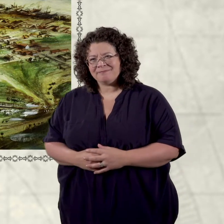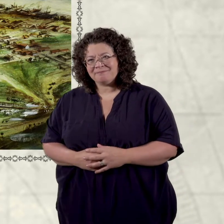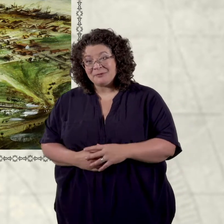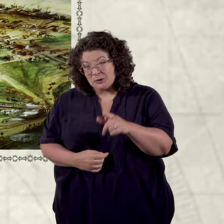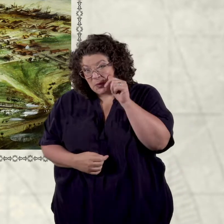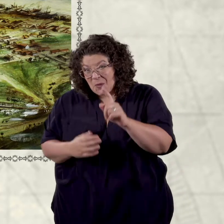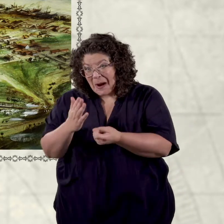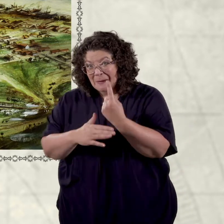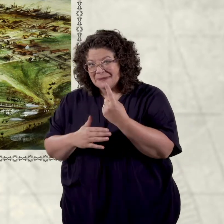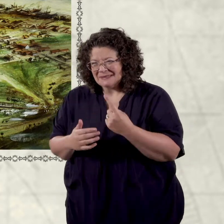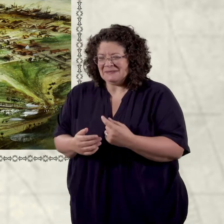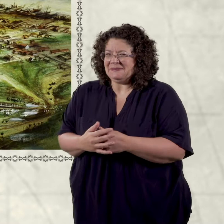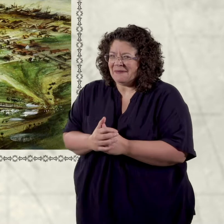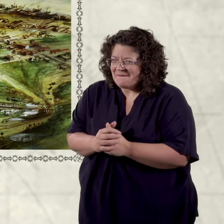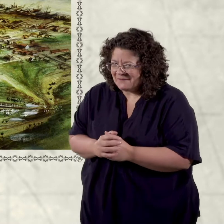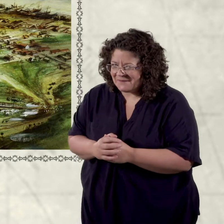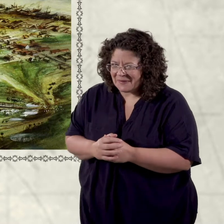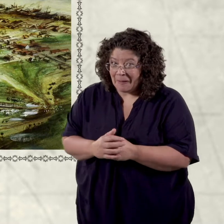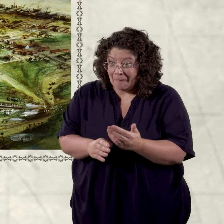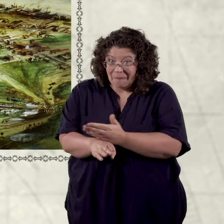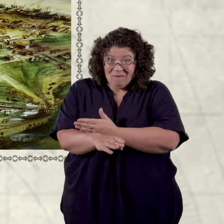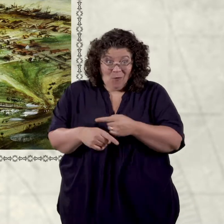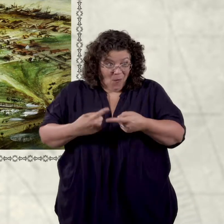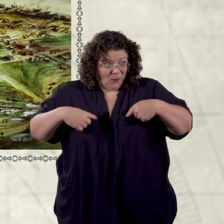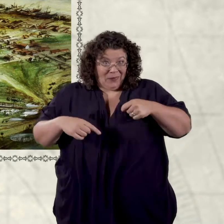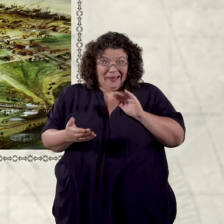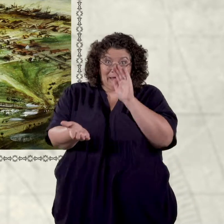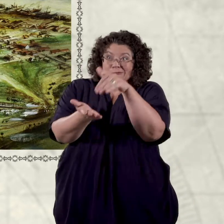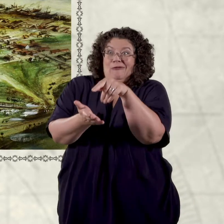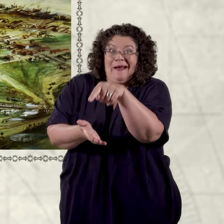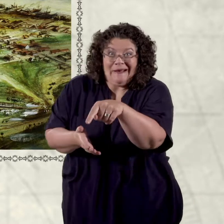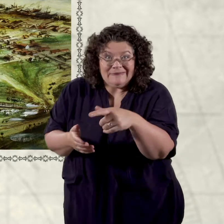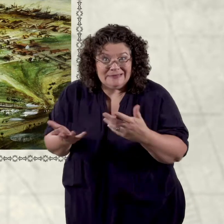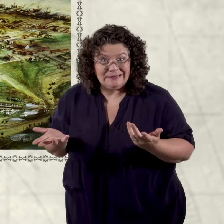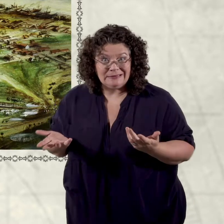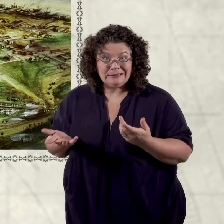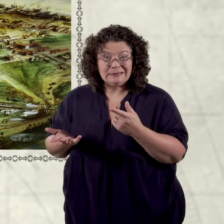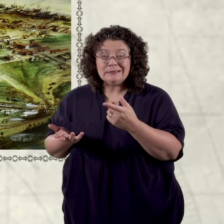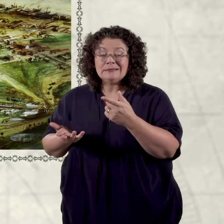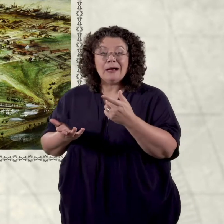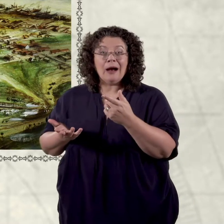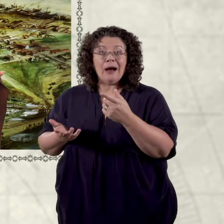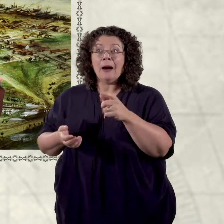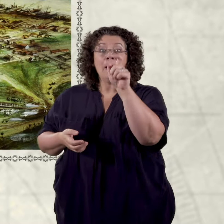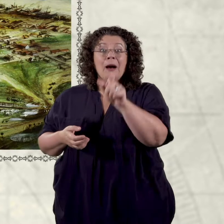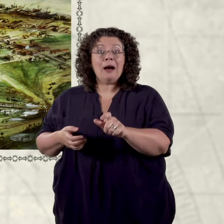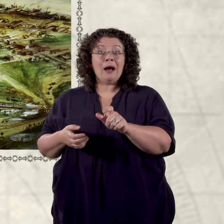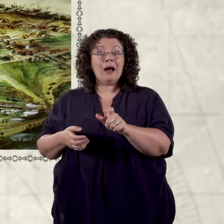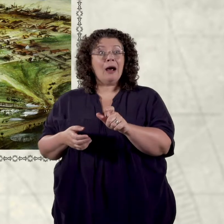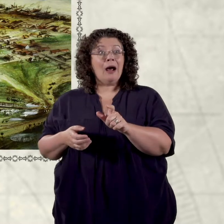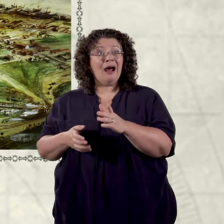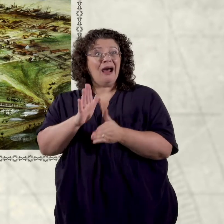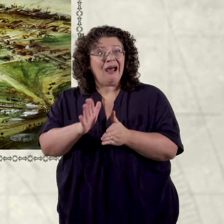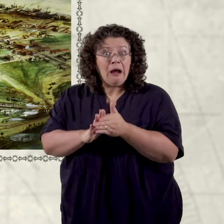But do you know what happened this time? Before we Celts even reached Londonium, a messenger